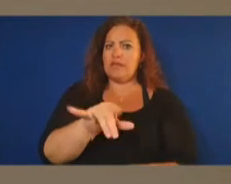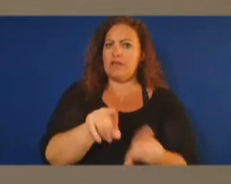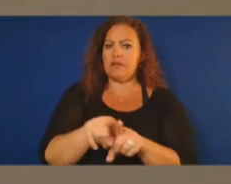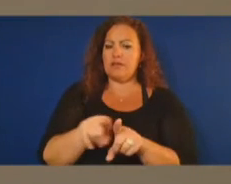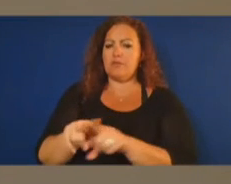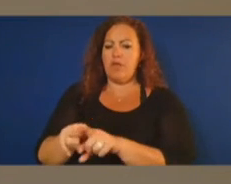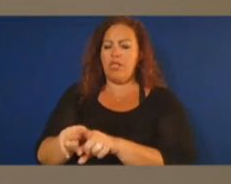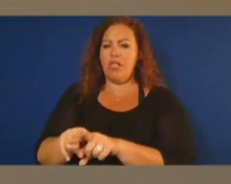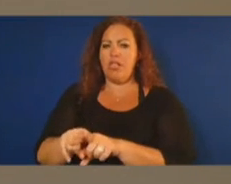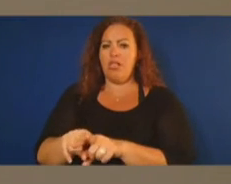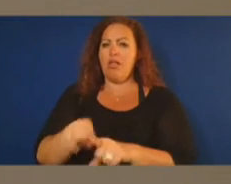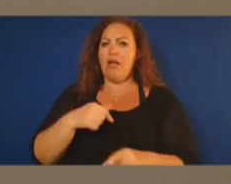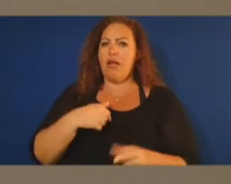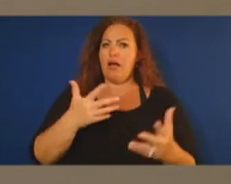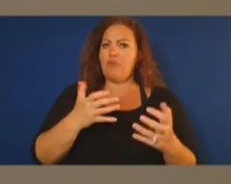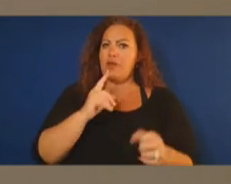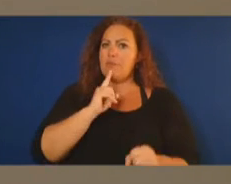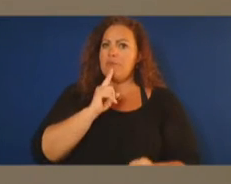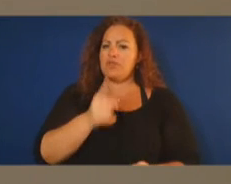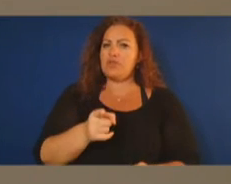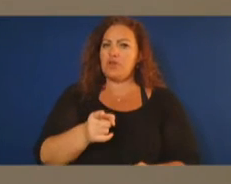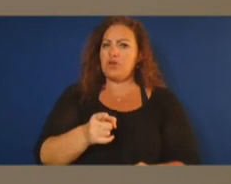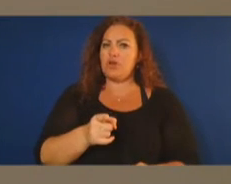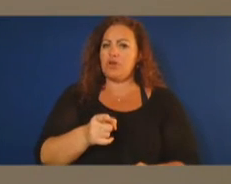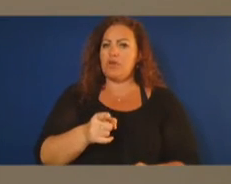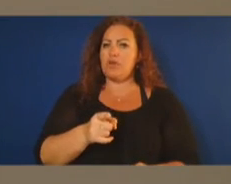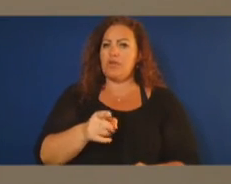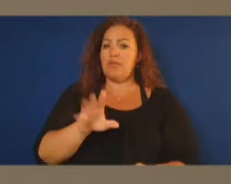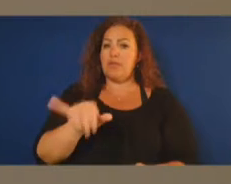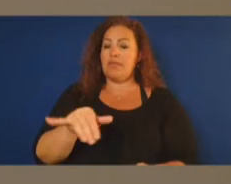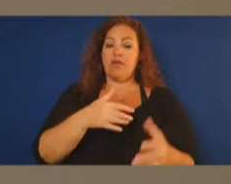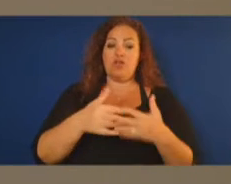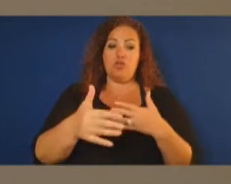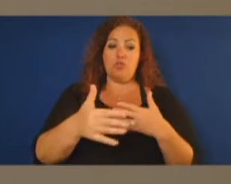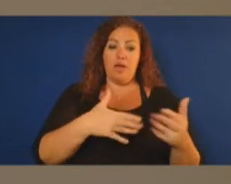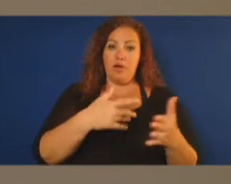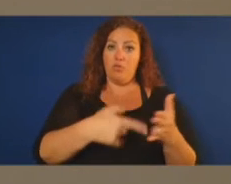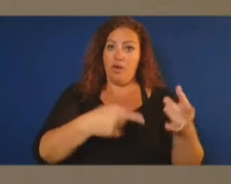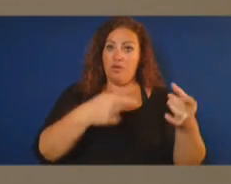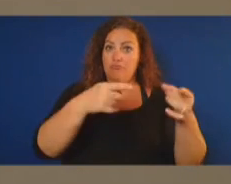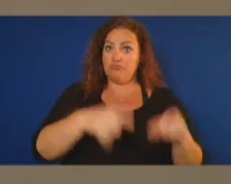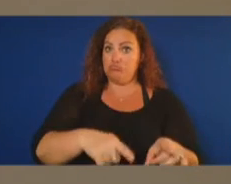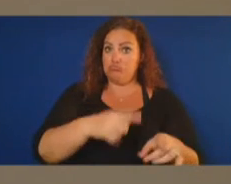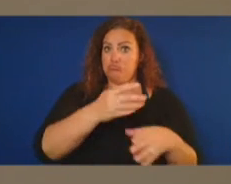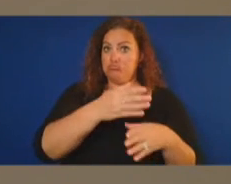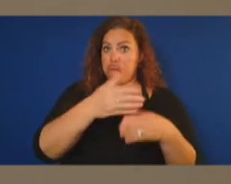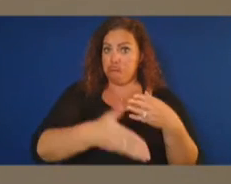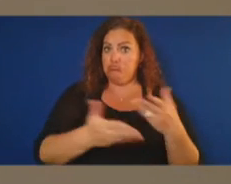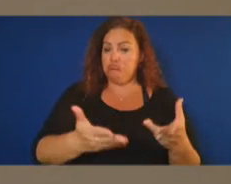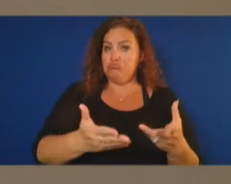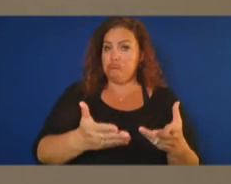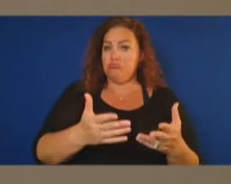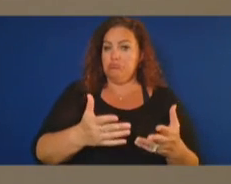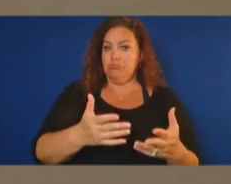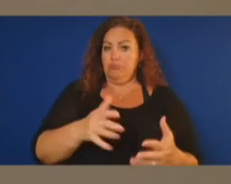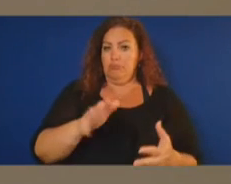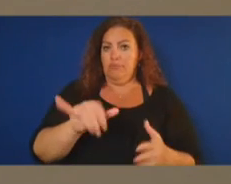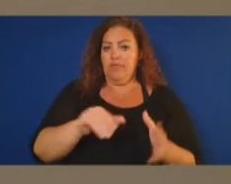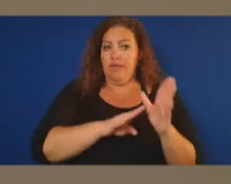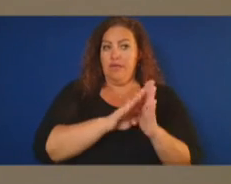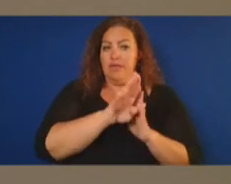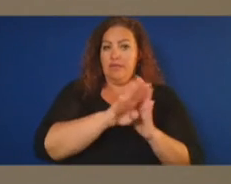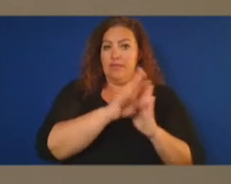um I want to make sure that no matter of the outcome um that uh the developer um